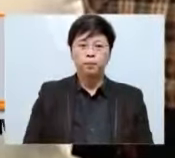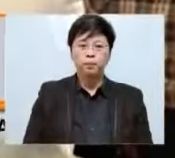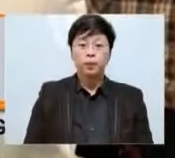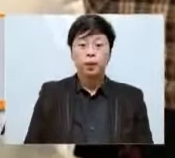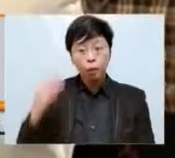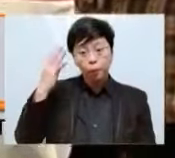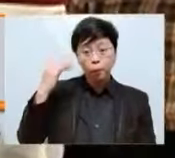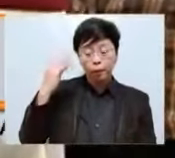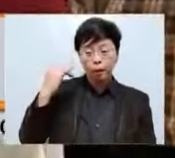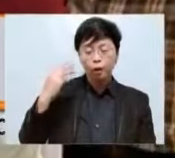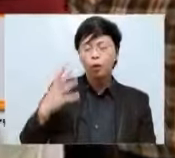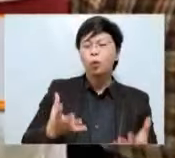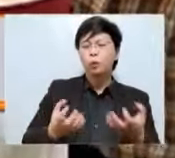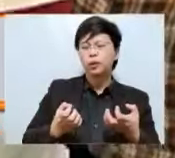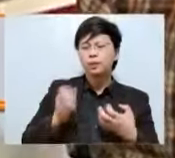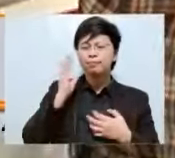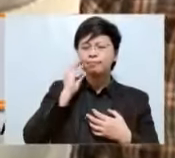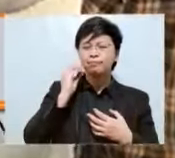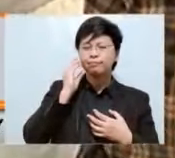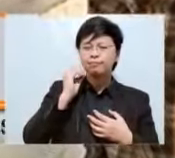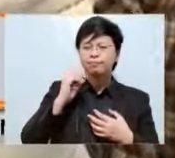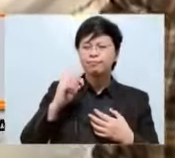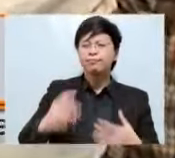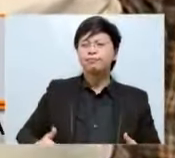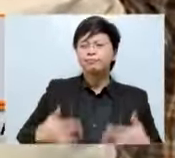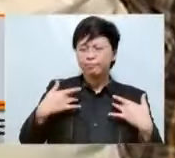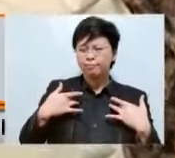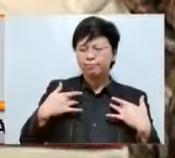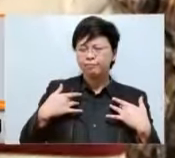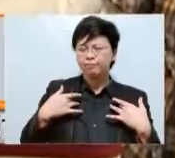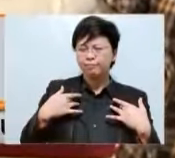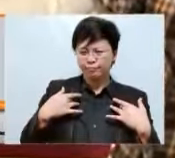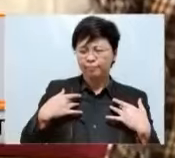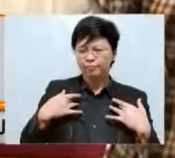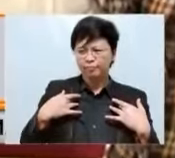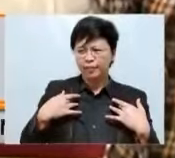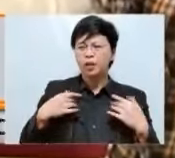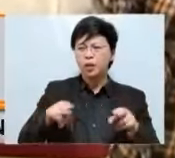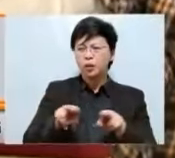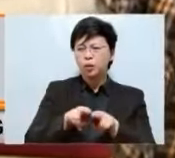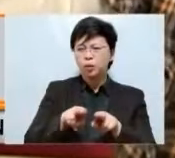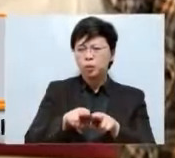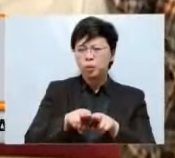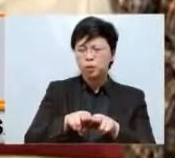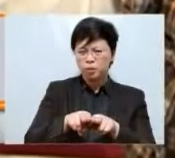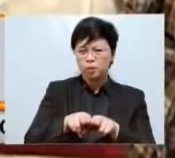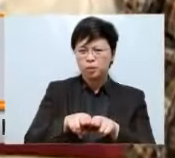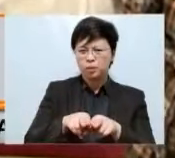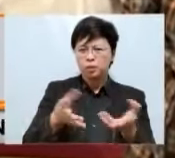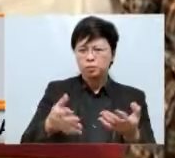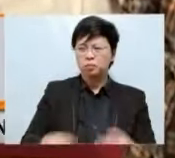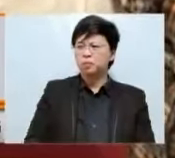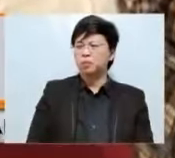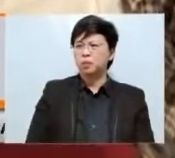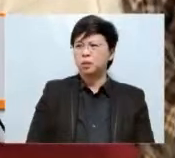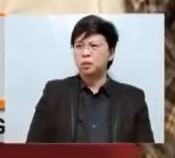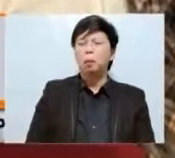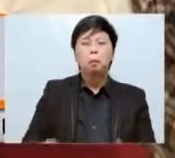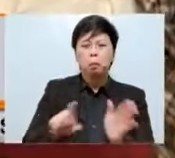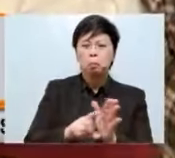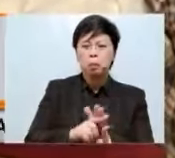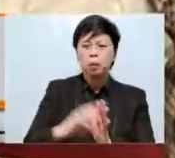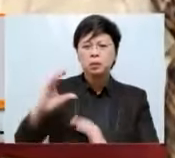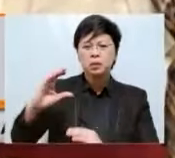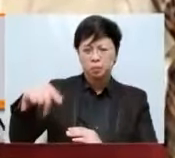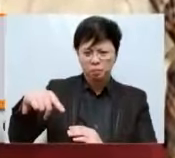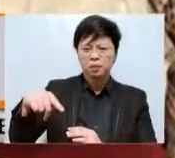us to experience life, the normalcy of life, being present in the moment instead of just, you know, when you're bored, going on your phone, or when you have nothing to do, check